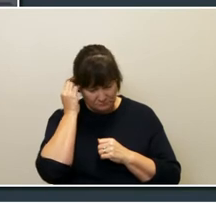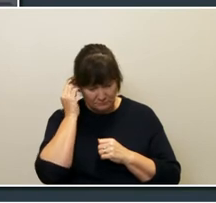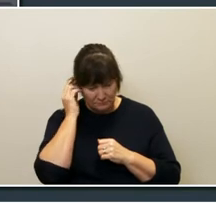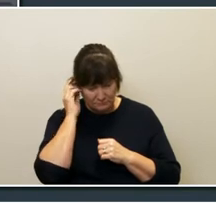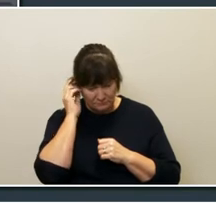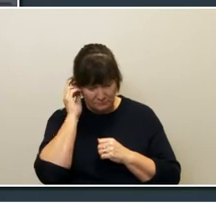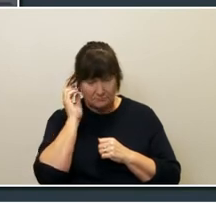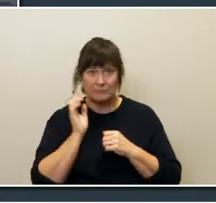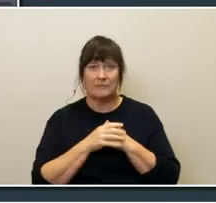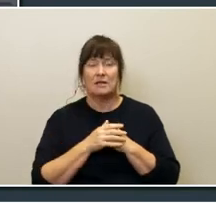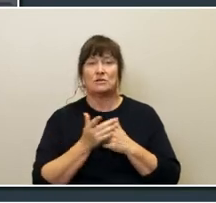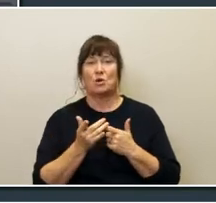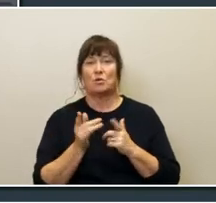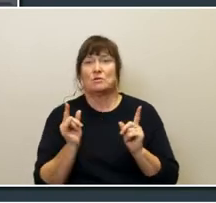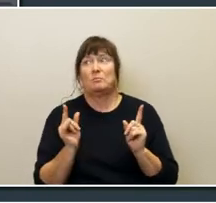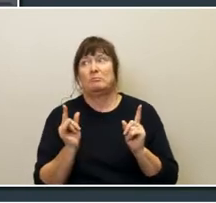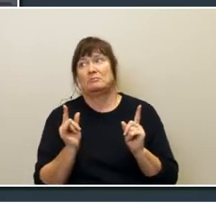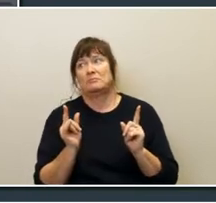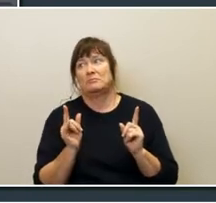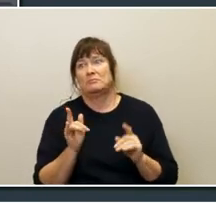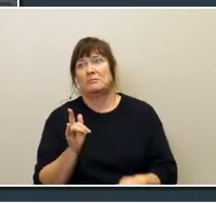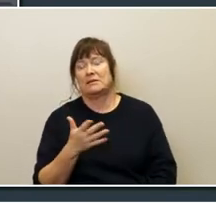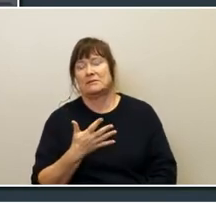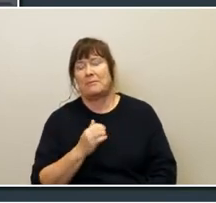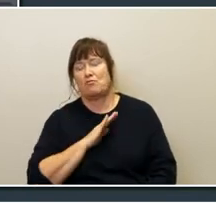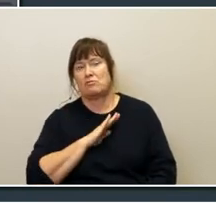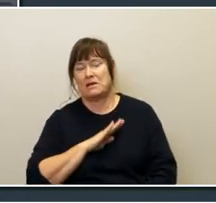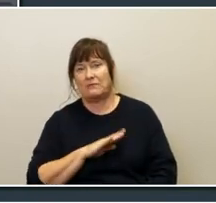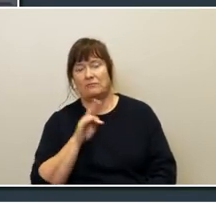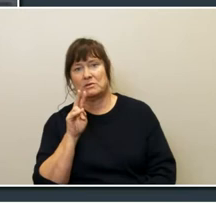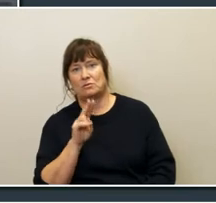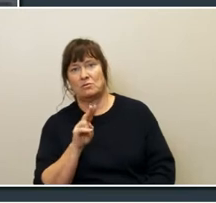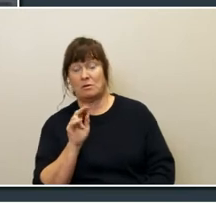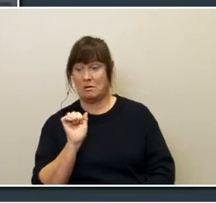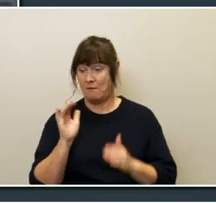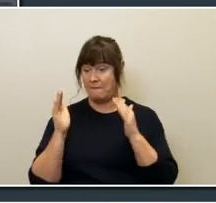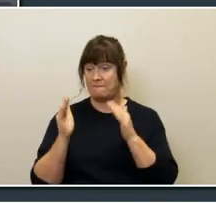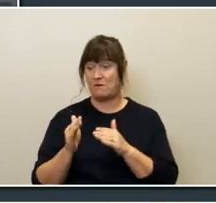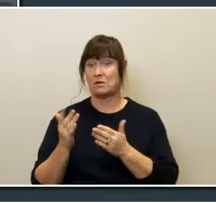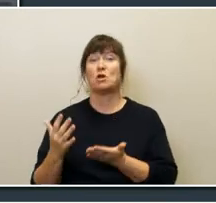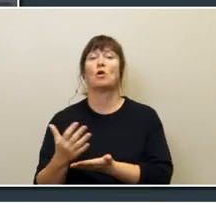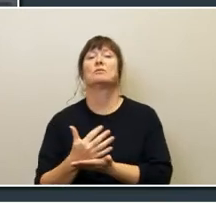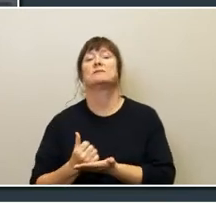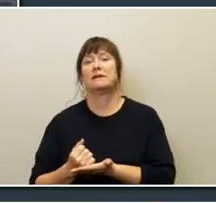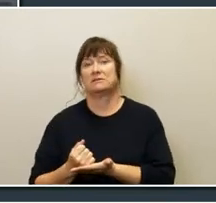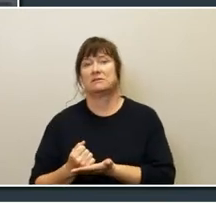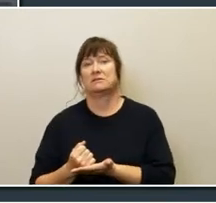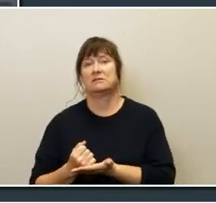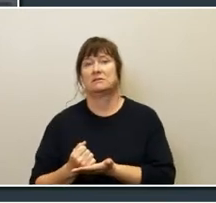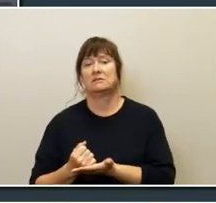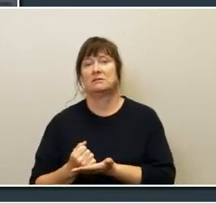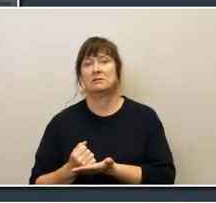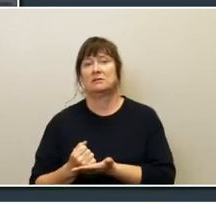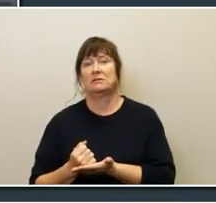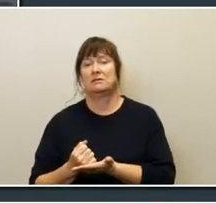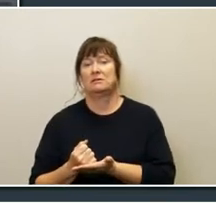So it was sort of with some relief that we saw that your focus was conservation, because as you've